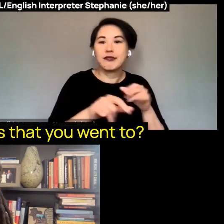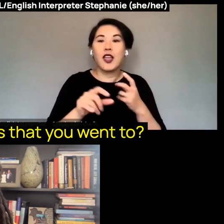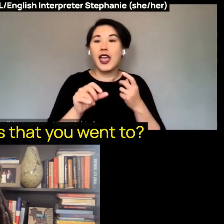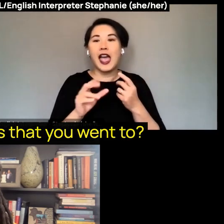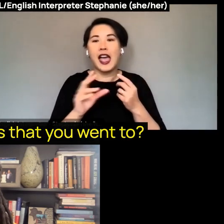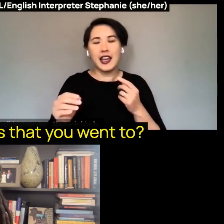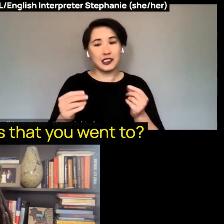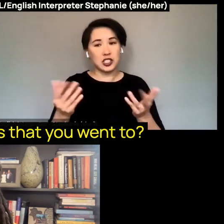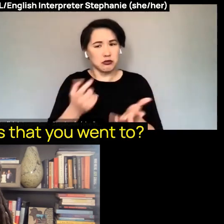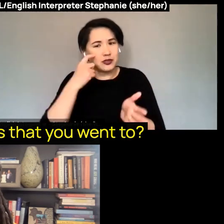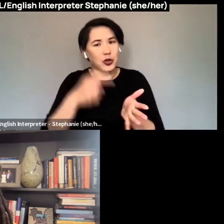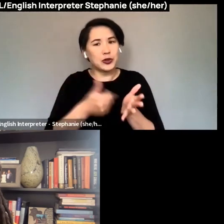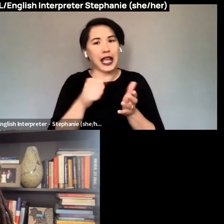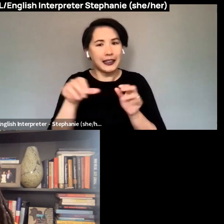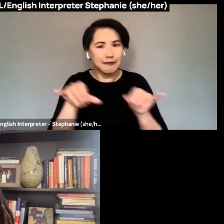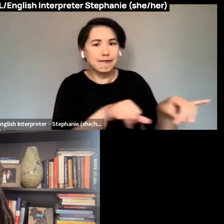you went to?